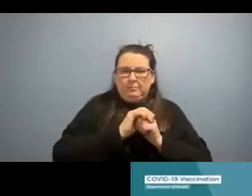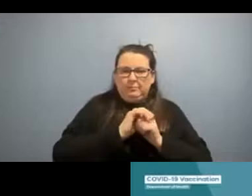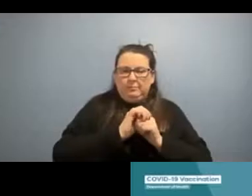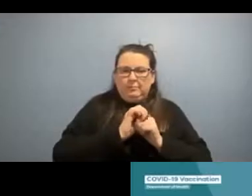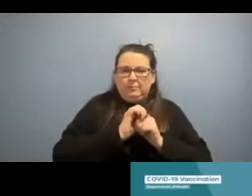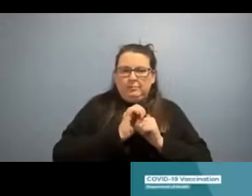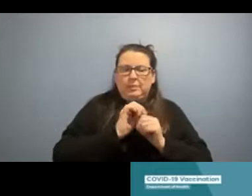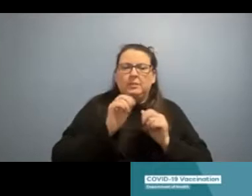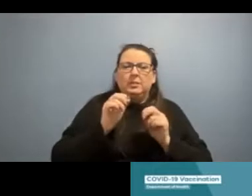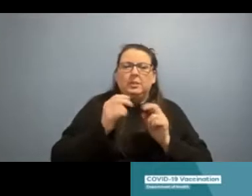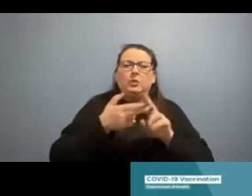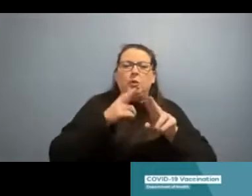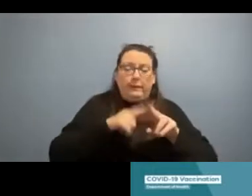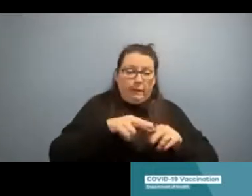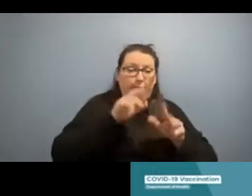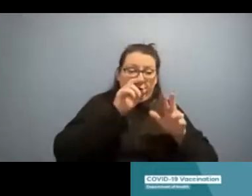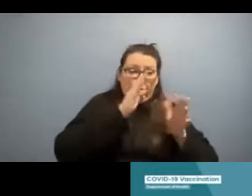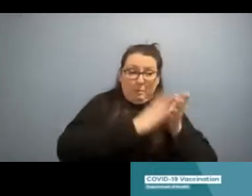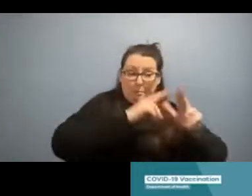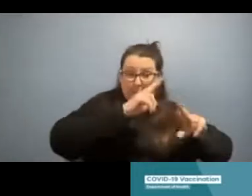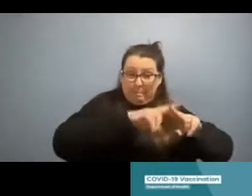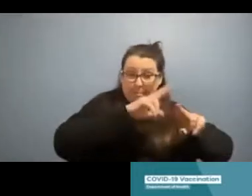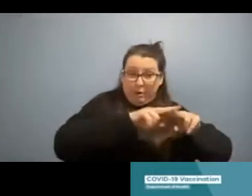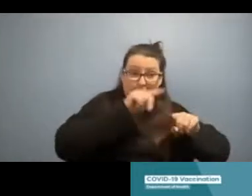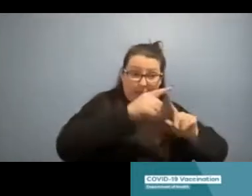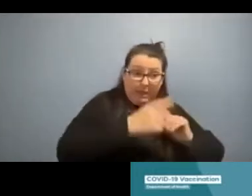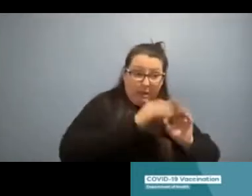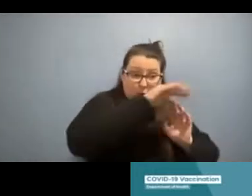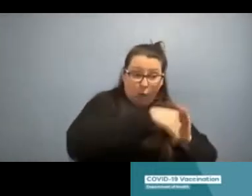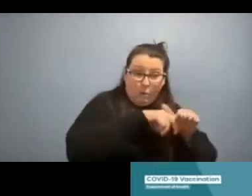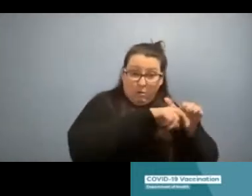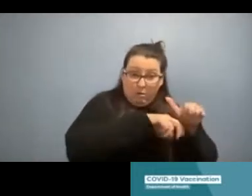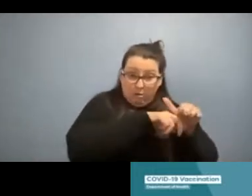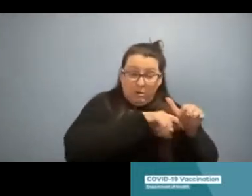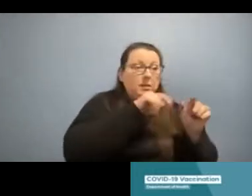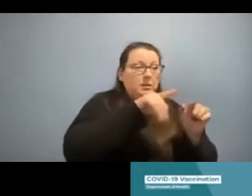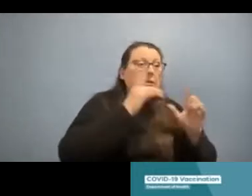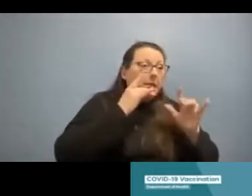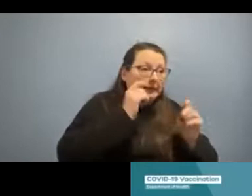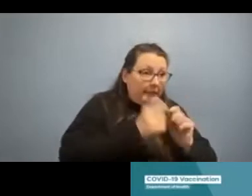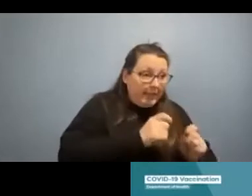parents are in isolation. They've been tested negative, both. So is the children.